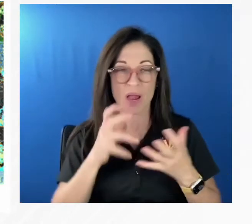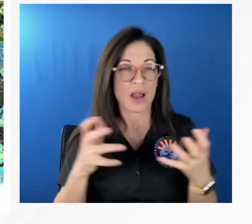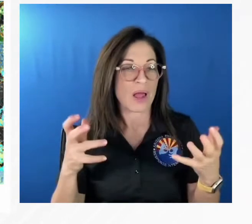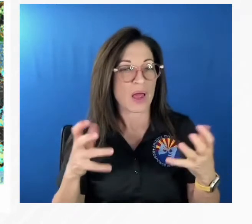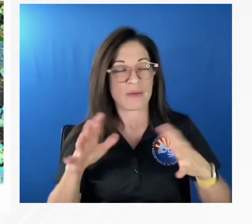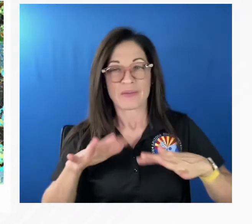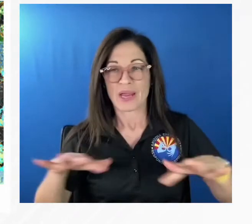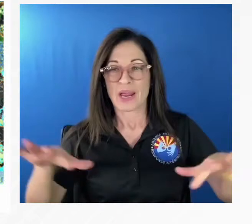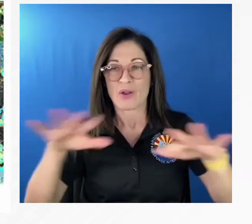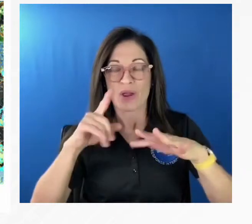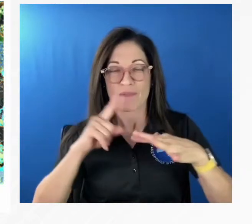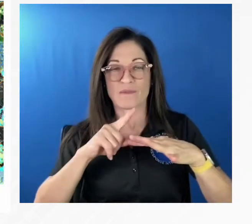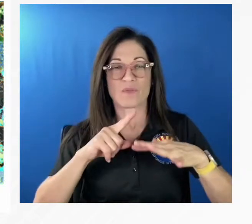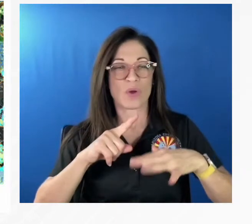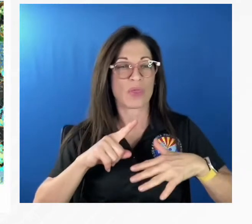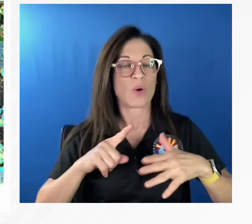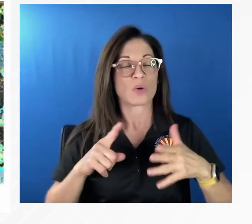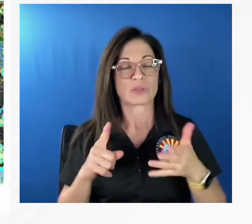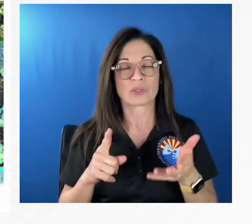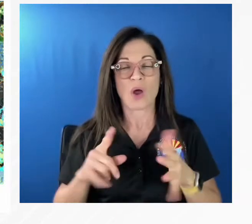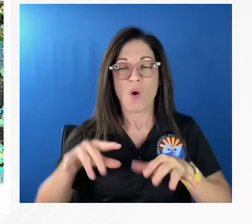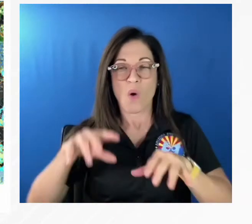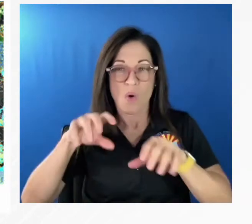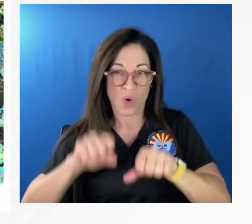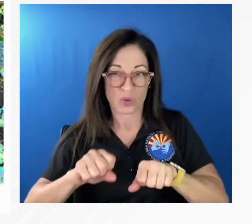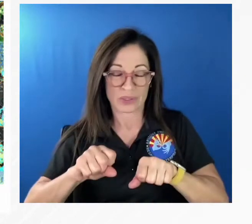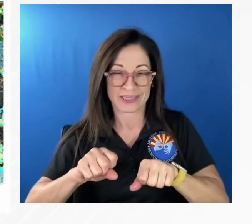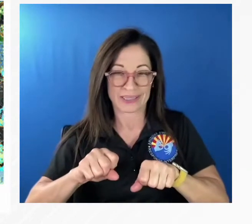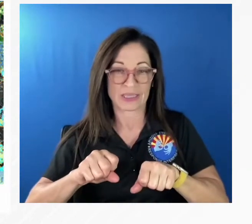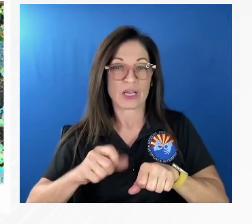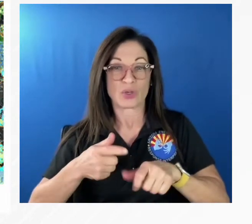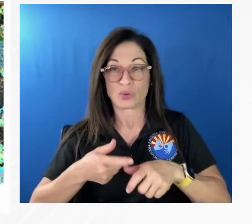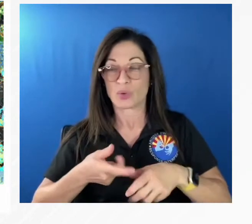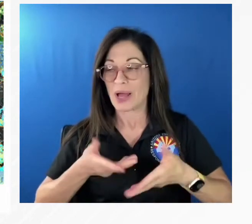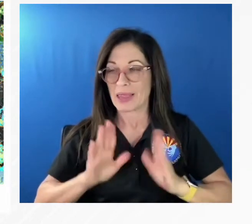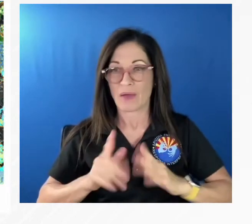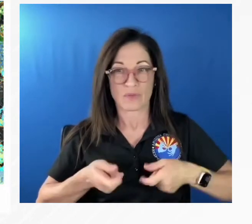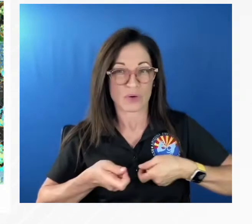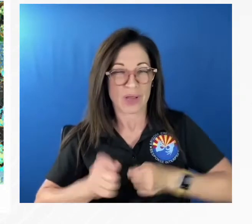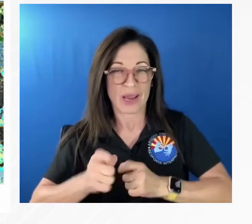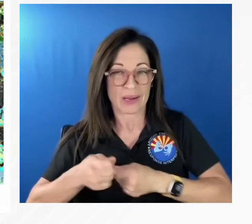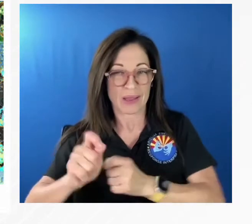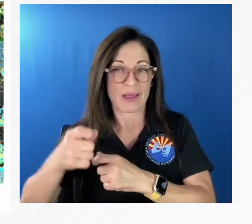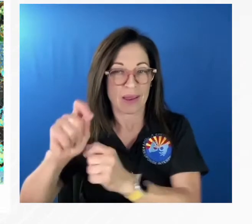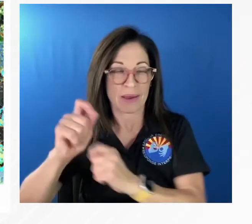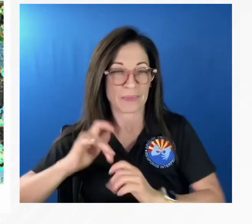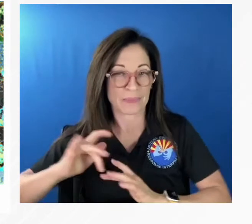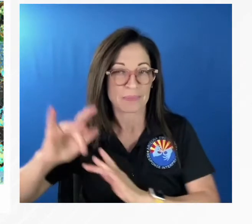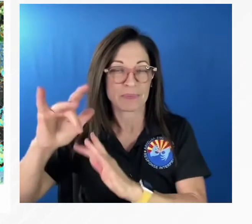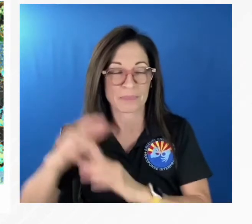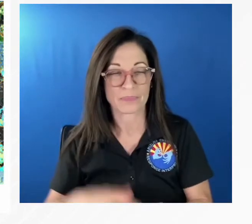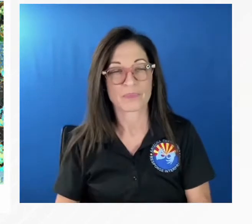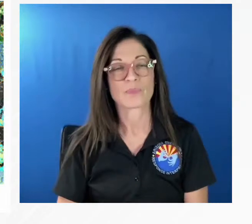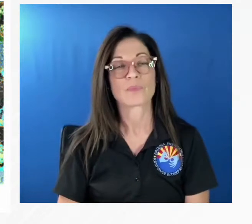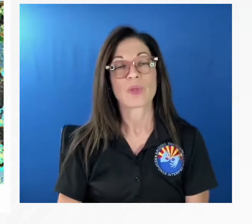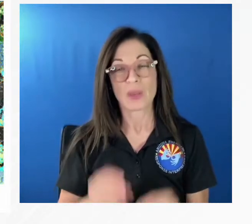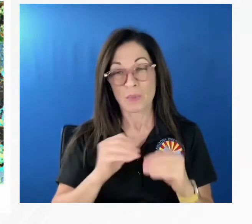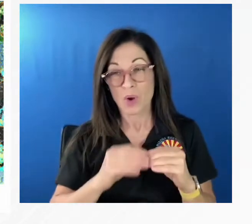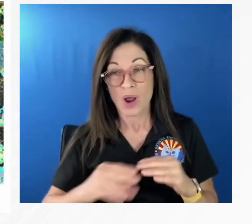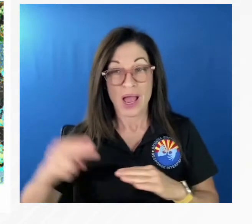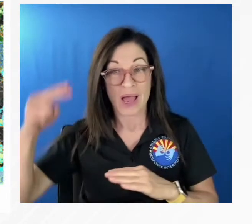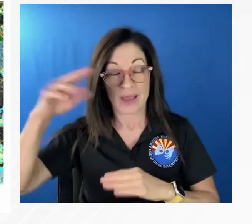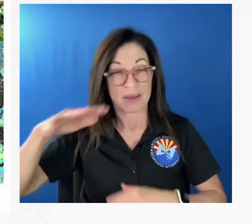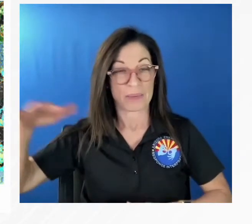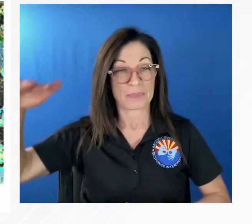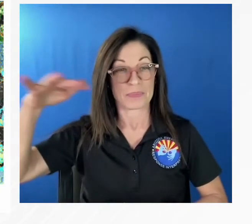for those holding features to put handline in. So, and then in the higher elevation, you know, of